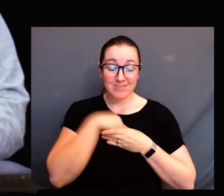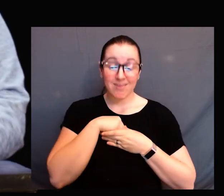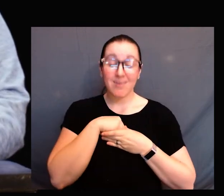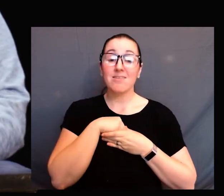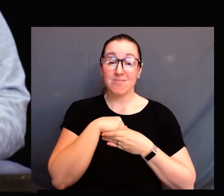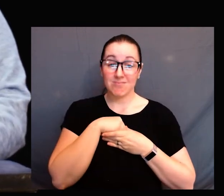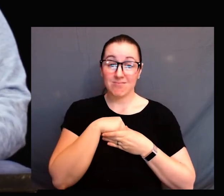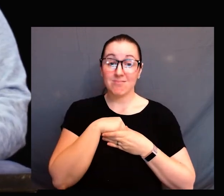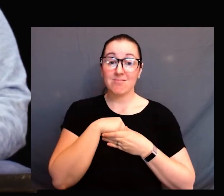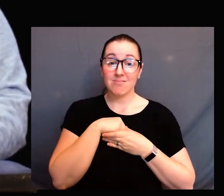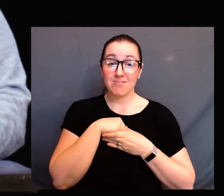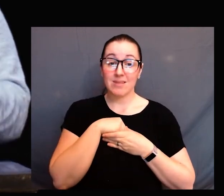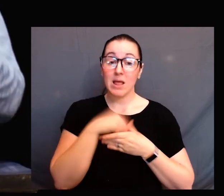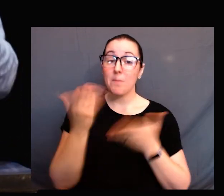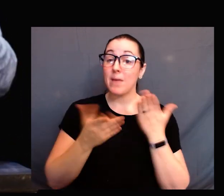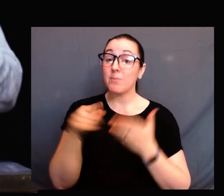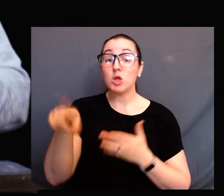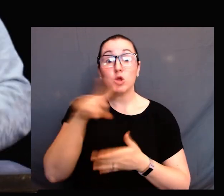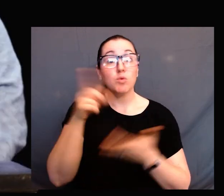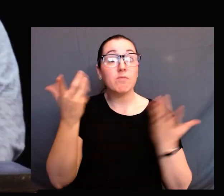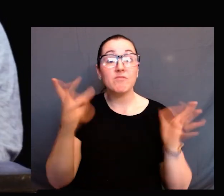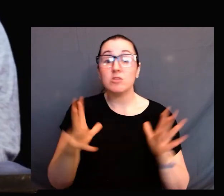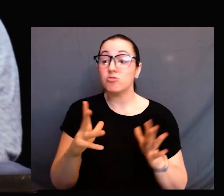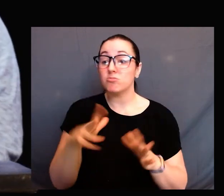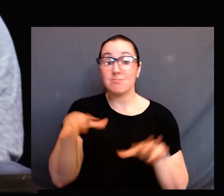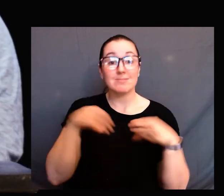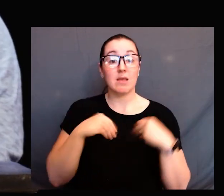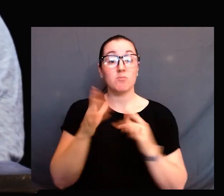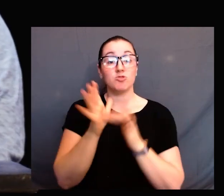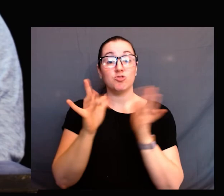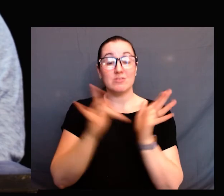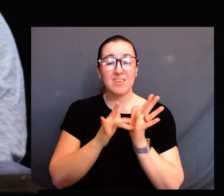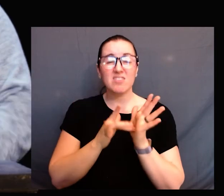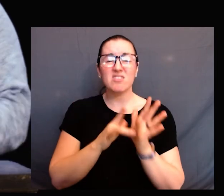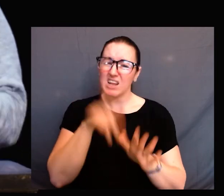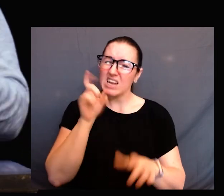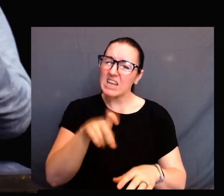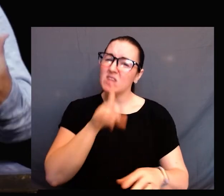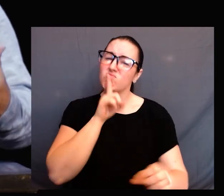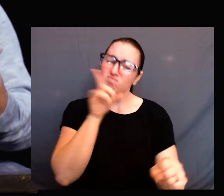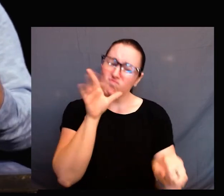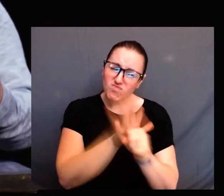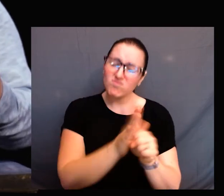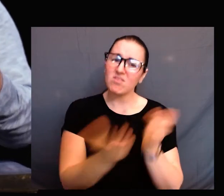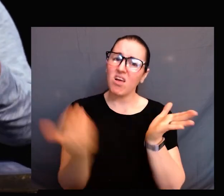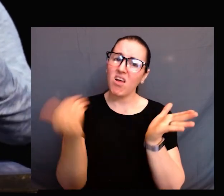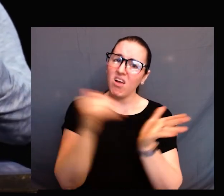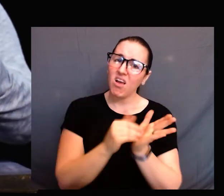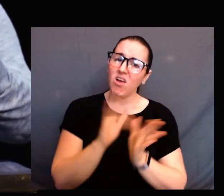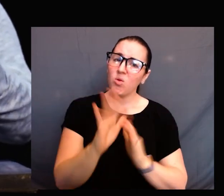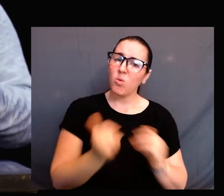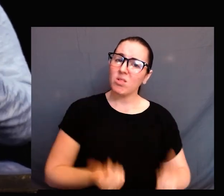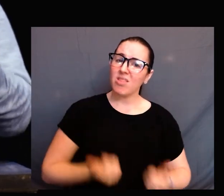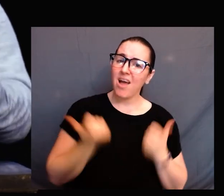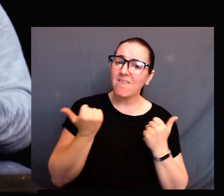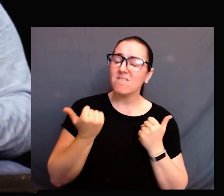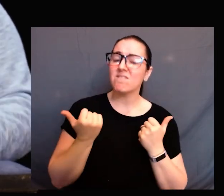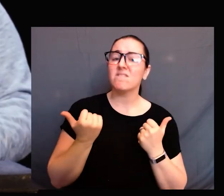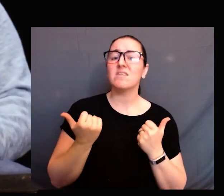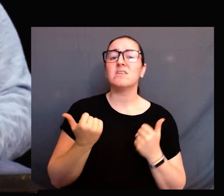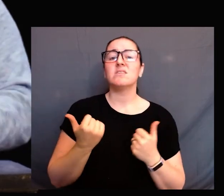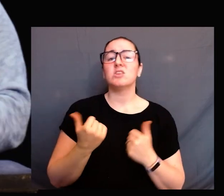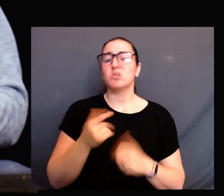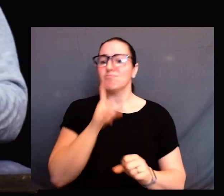in your heart. Maybe those of you that have said yes to Jesus already, you need to recommit your life to